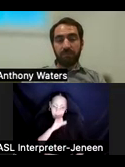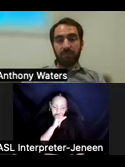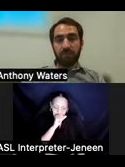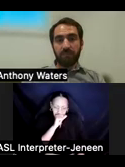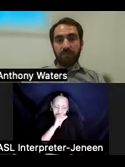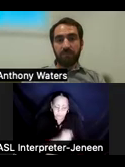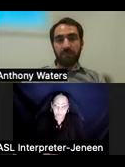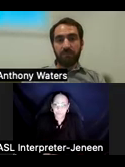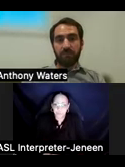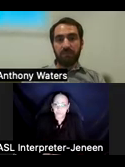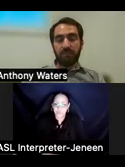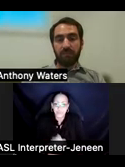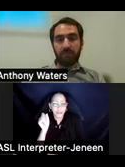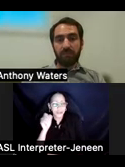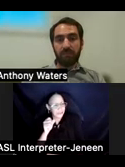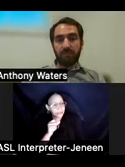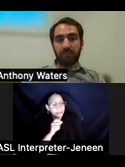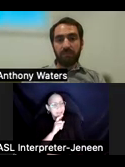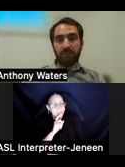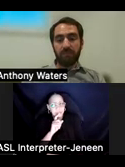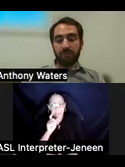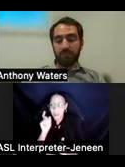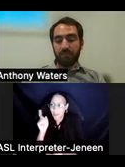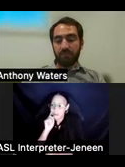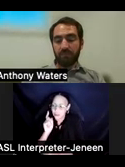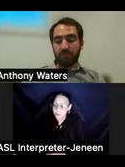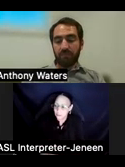Yeah, that makes a lot of sense.